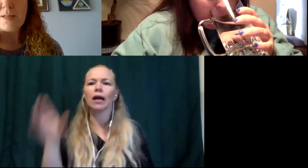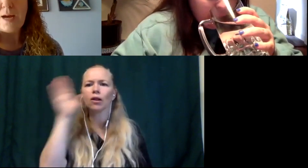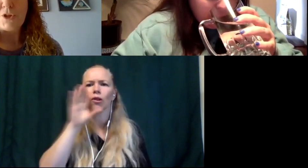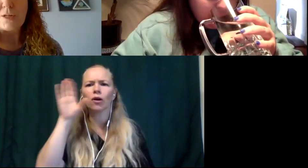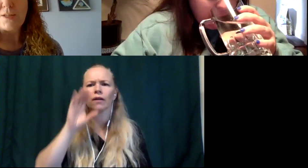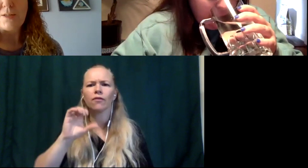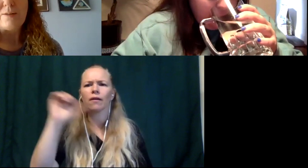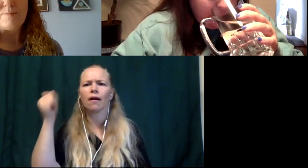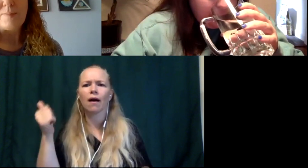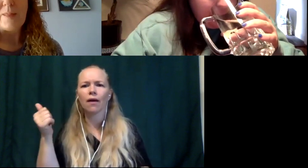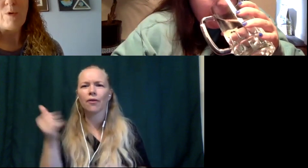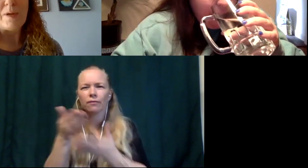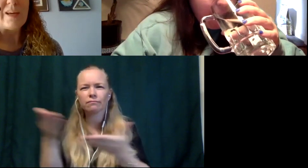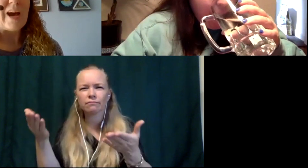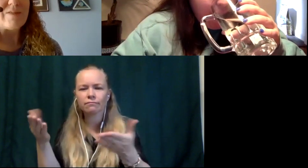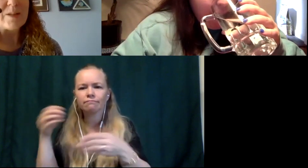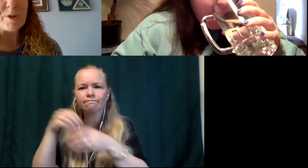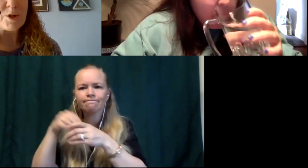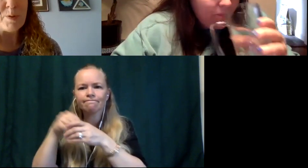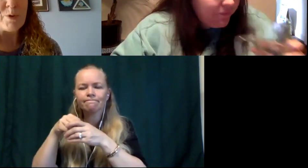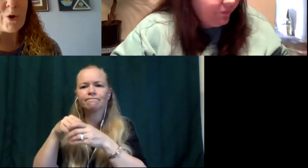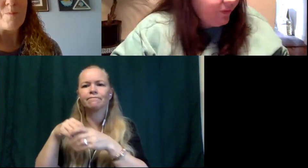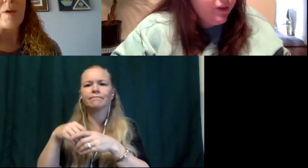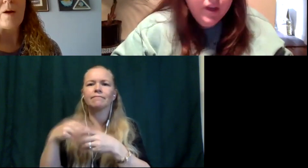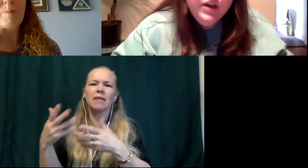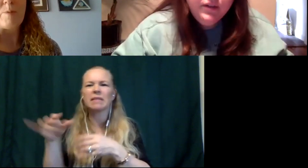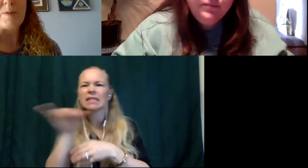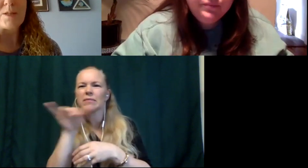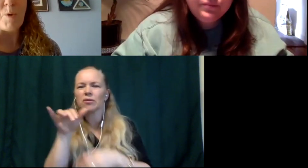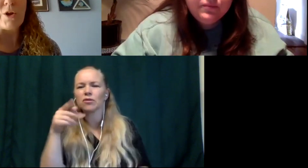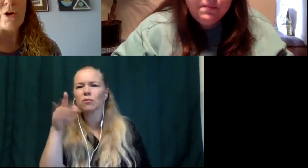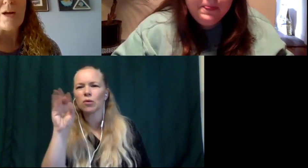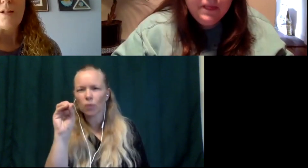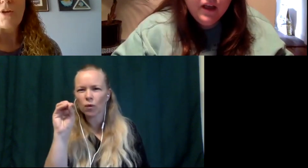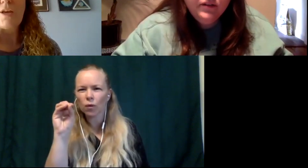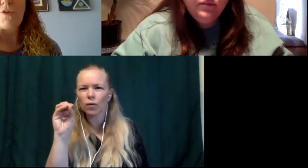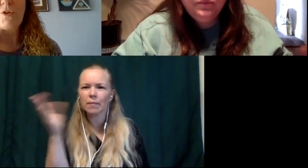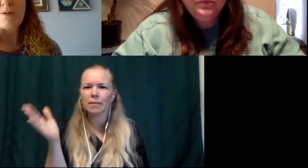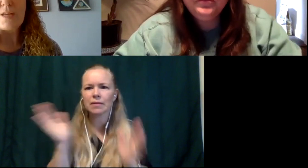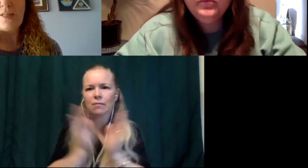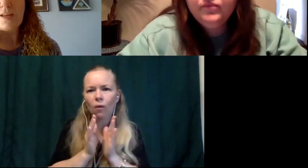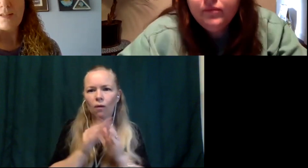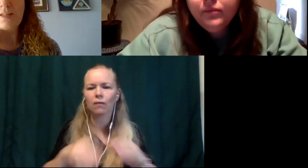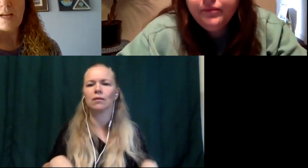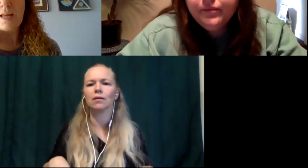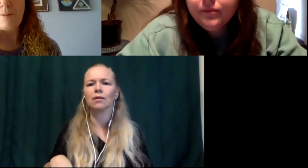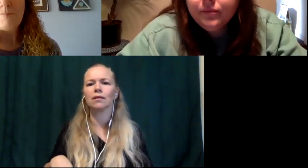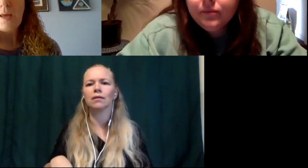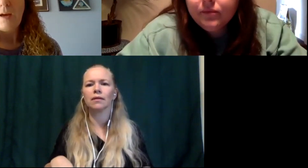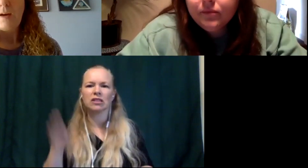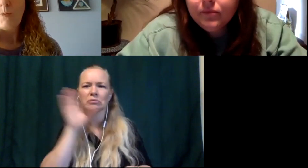Kuiper Belt objects that would be kind of similar to Pluto, probably smaller, looking for those kind of things to